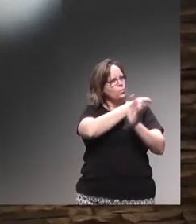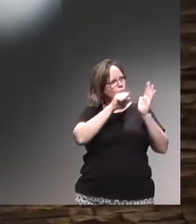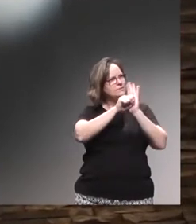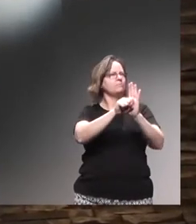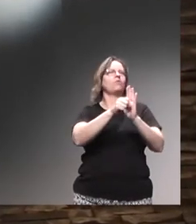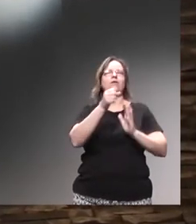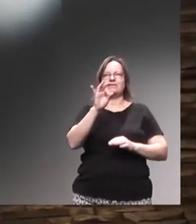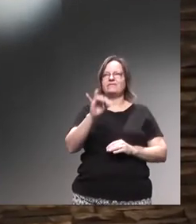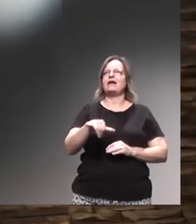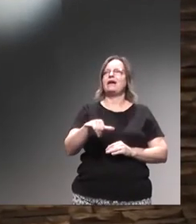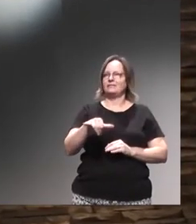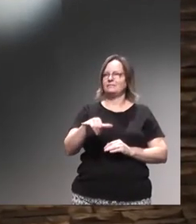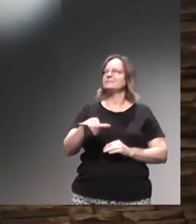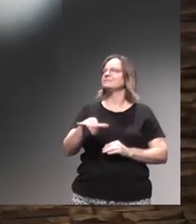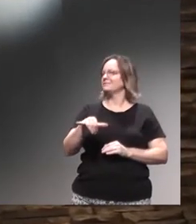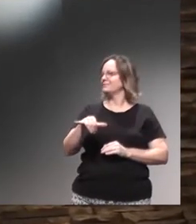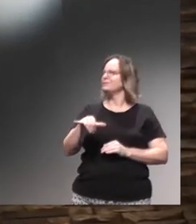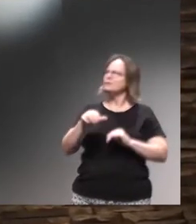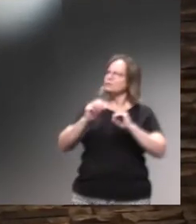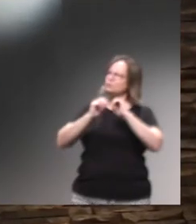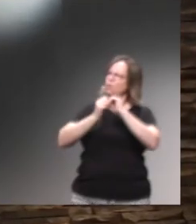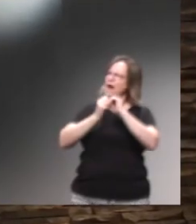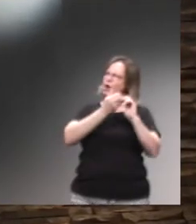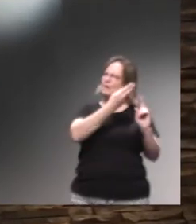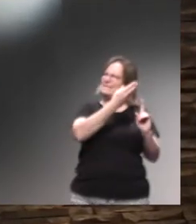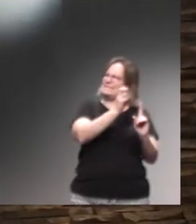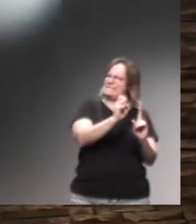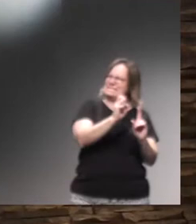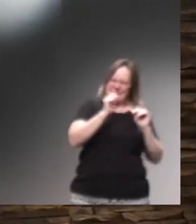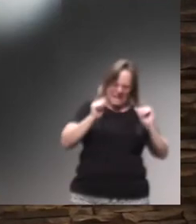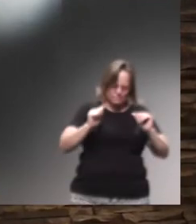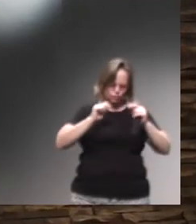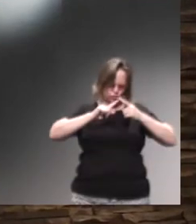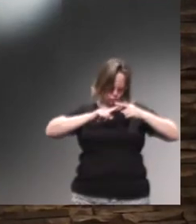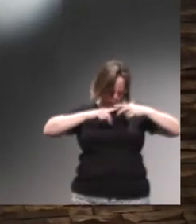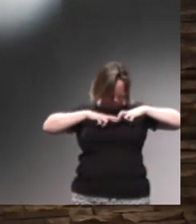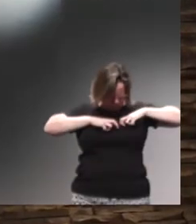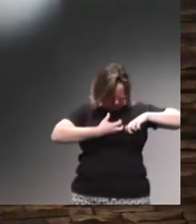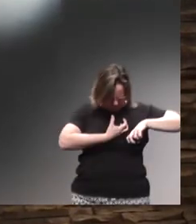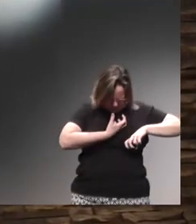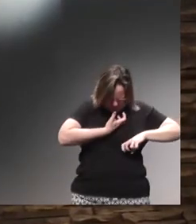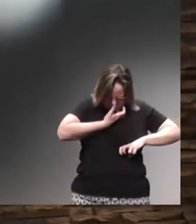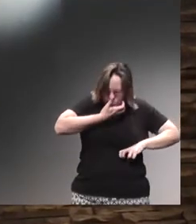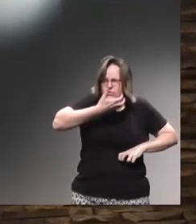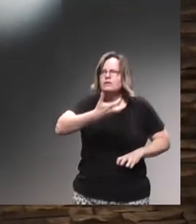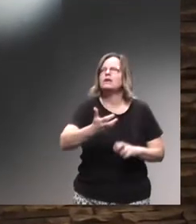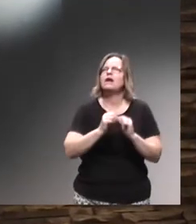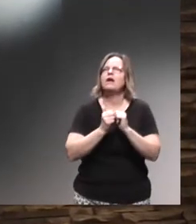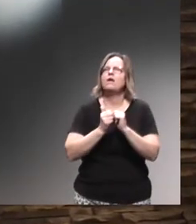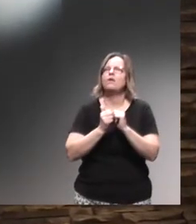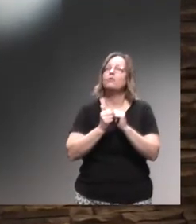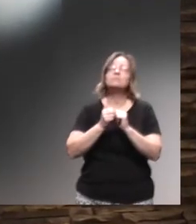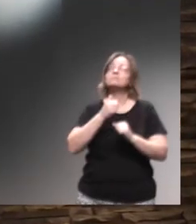And so how do we access that strength of God? Not by worrying about how we appear,